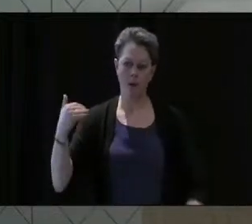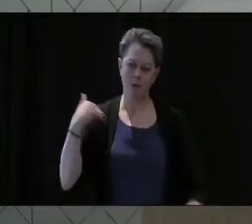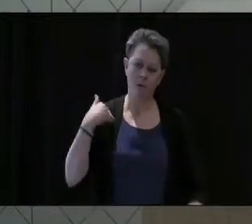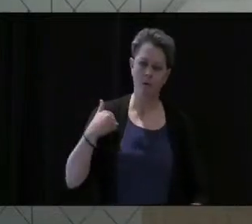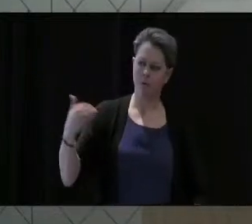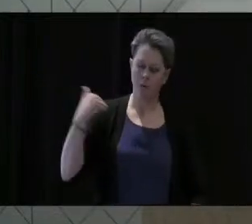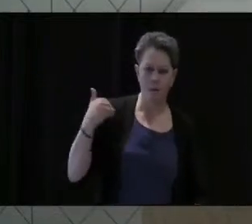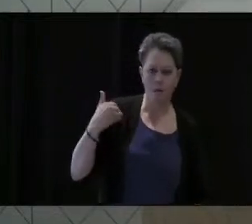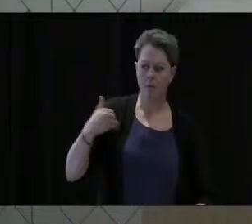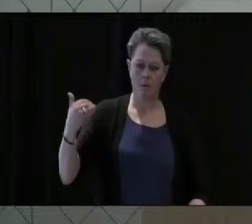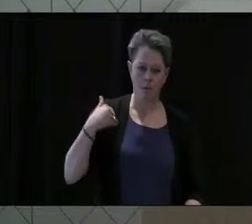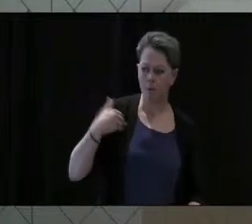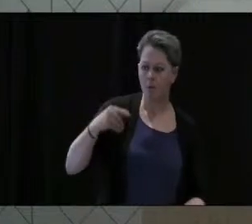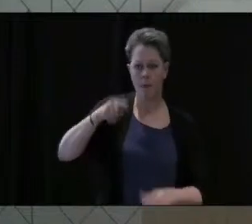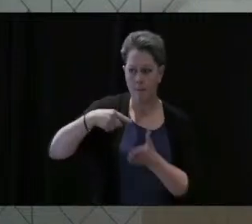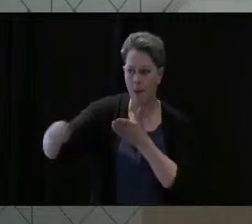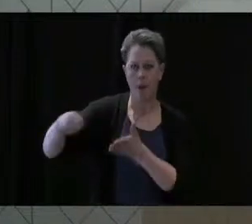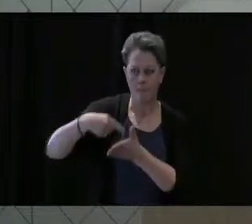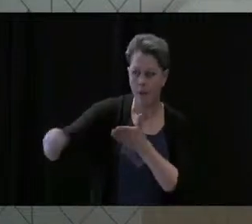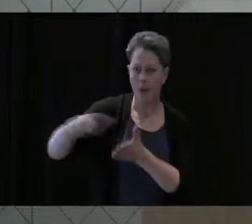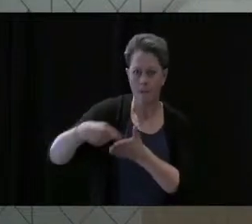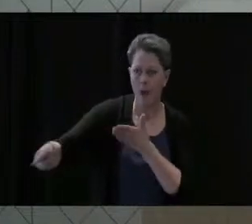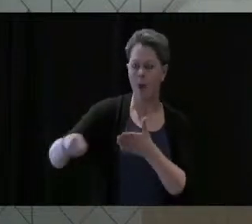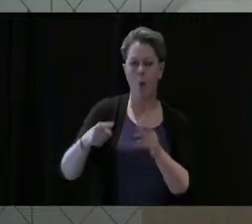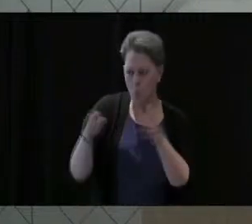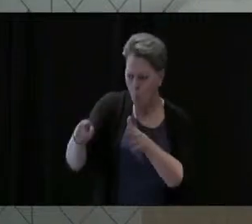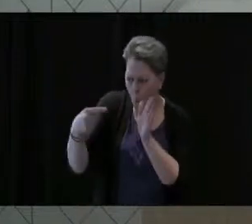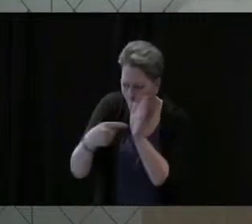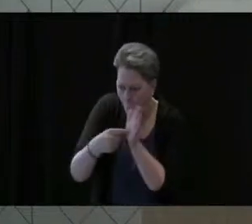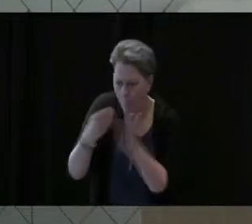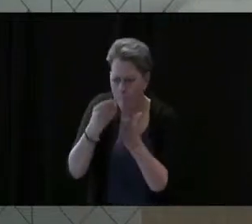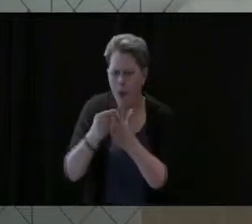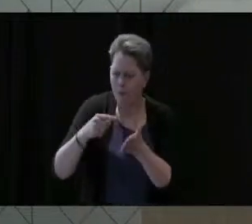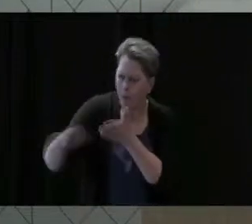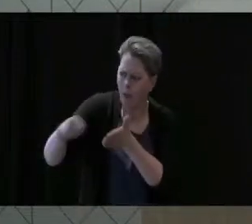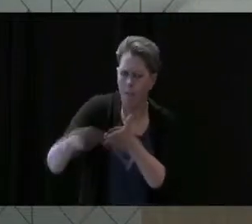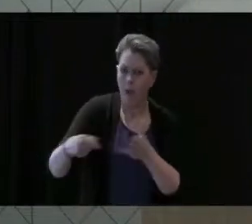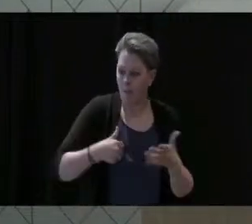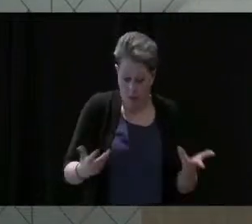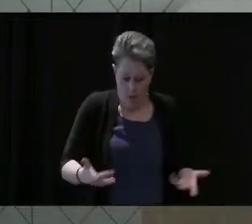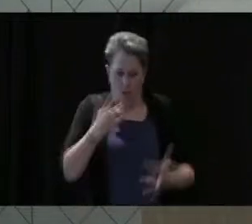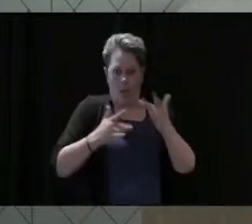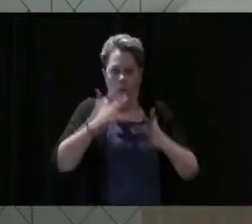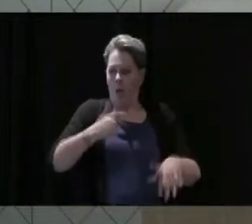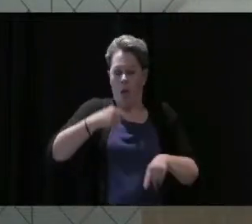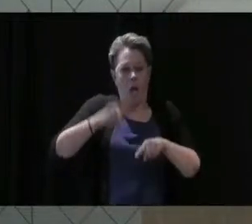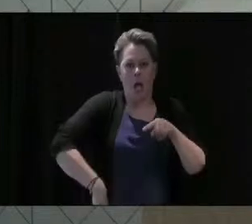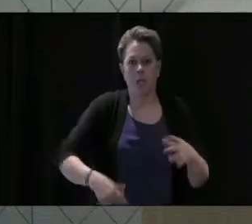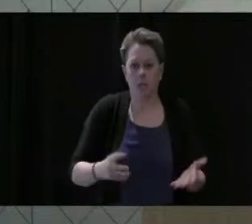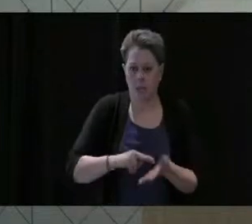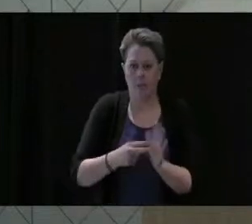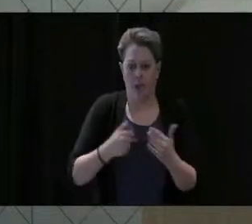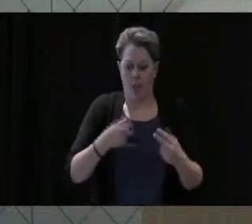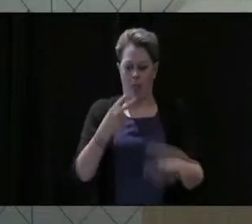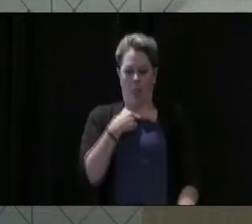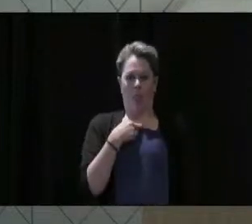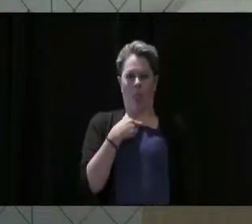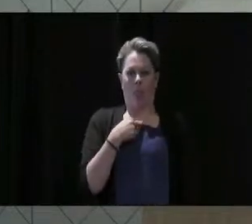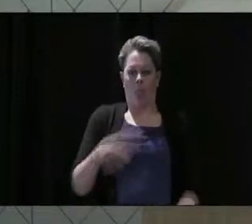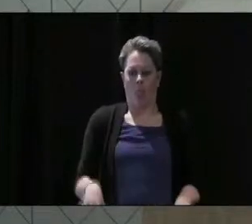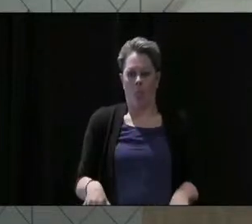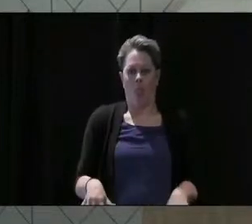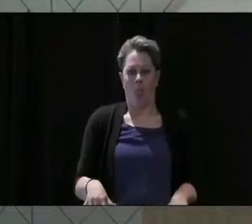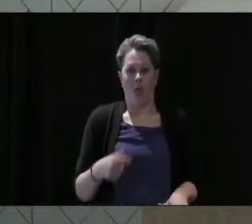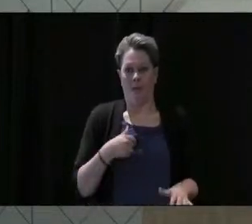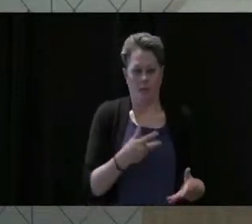on you to repay more than you have available. Eventually, you'd be boxed in, borrowing